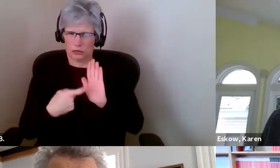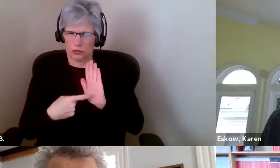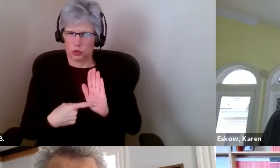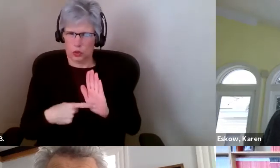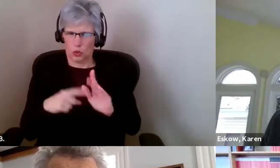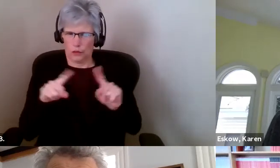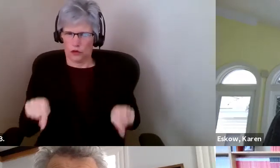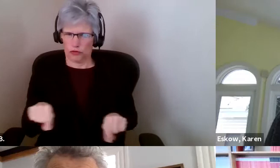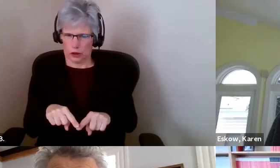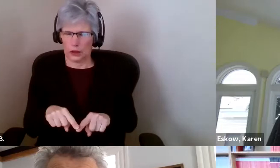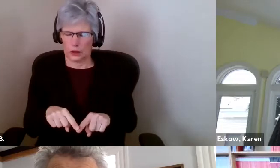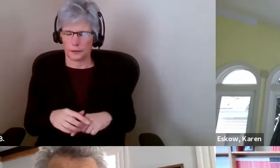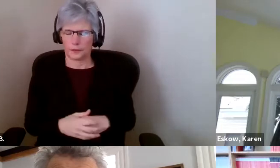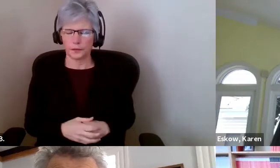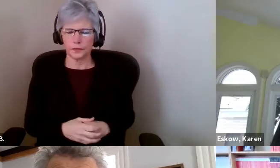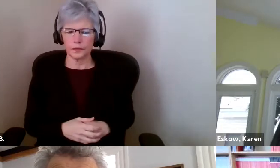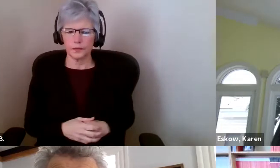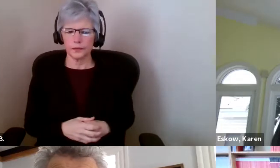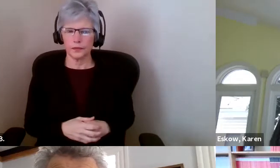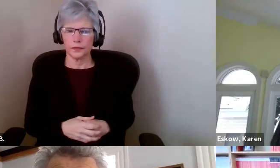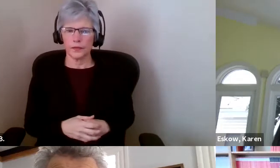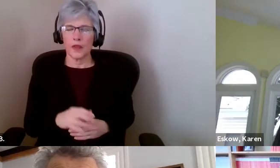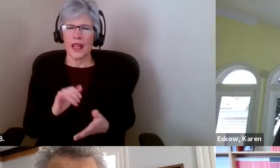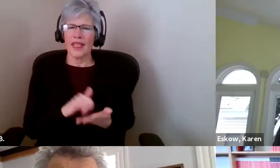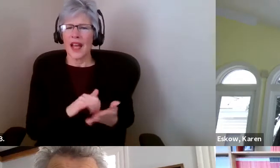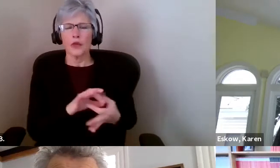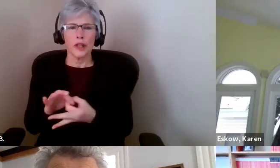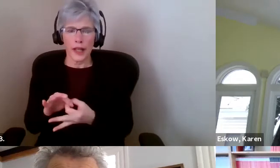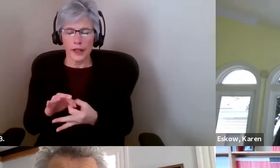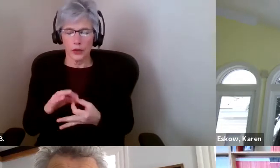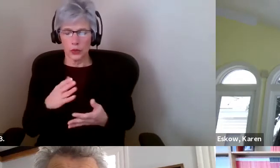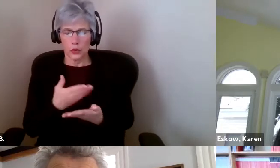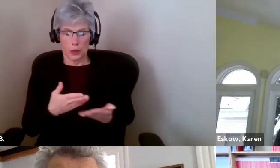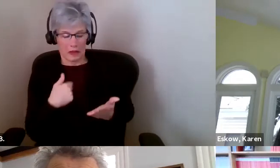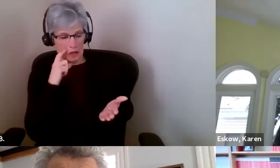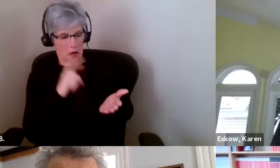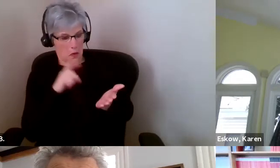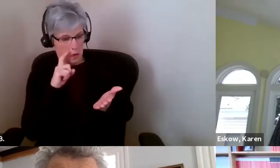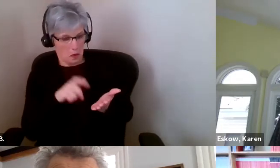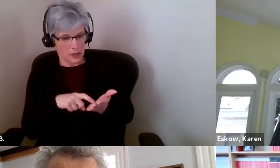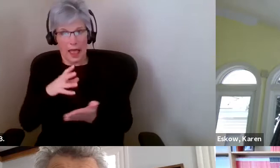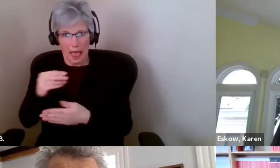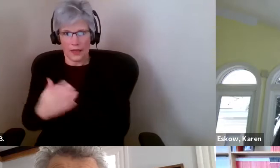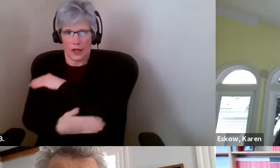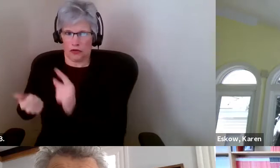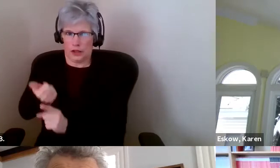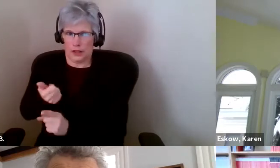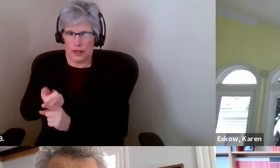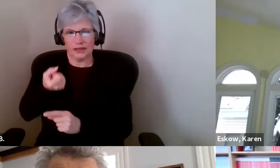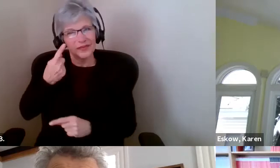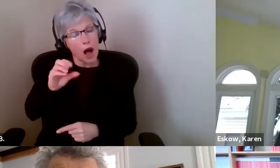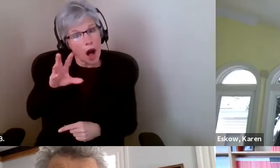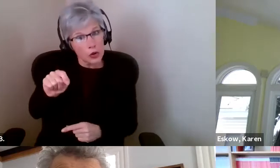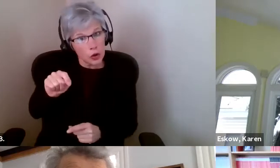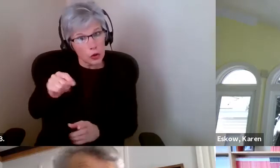also about the state of the country. Okay, so this was October. It was still before the election and the more exciting events